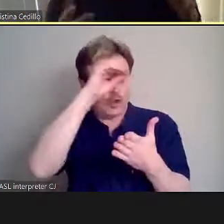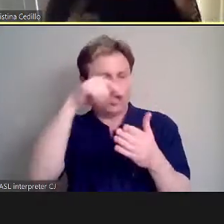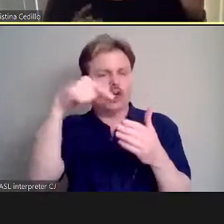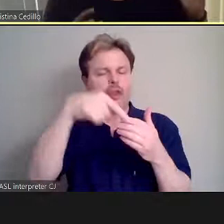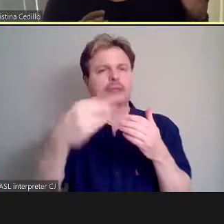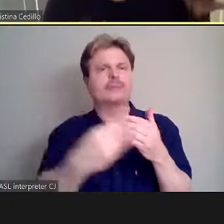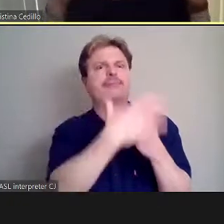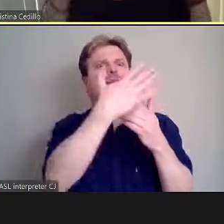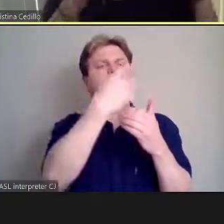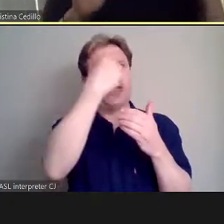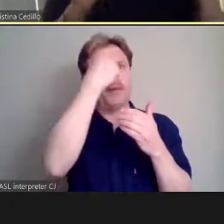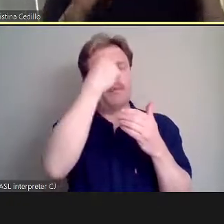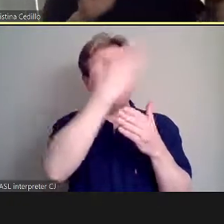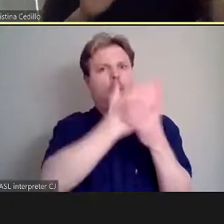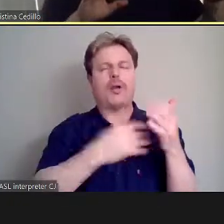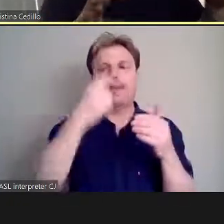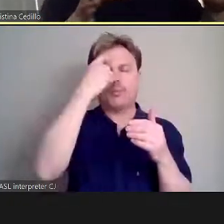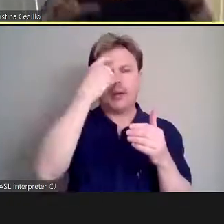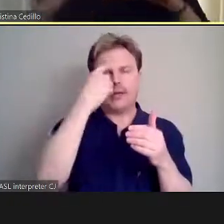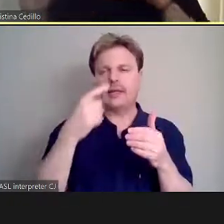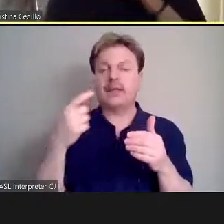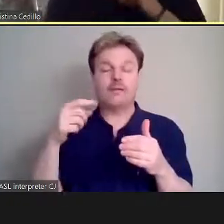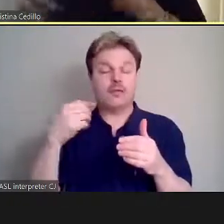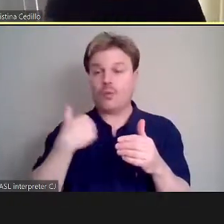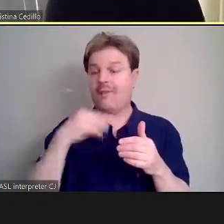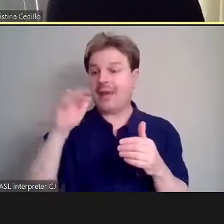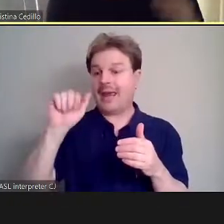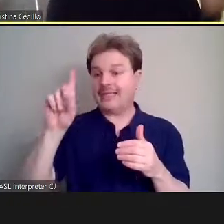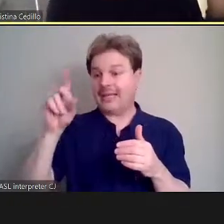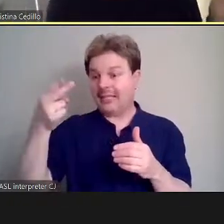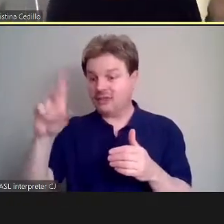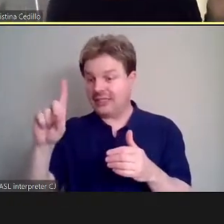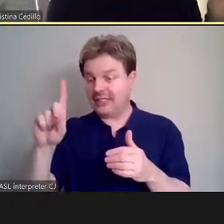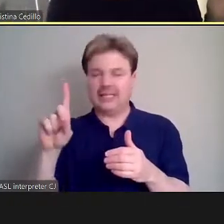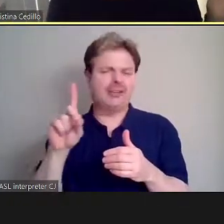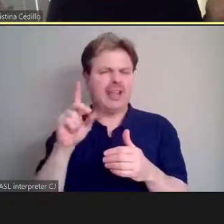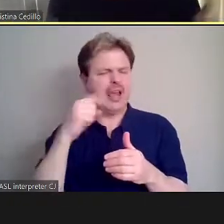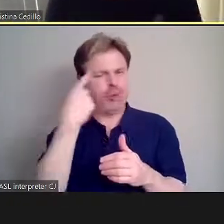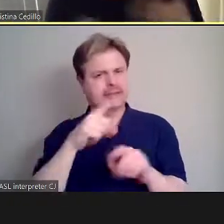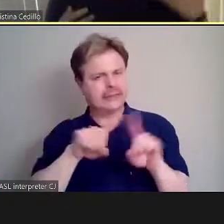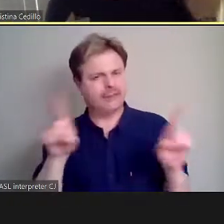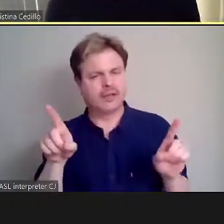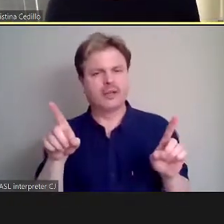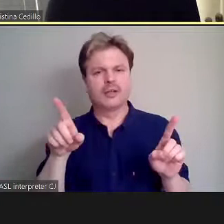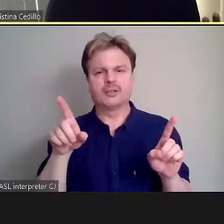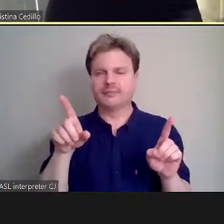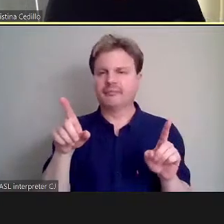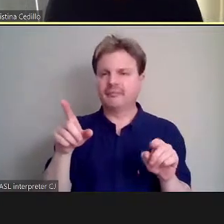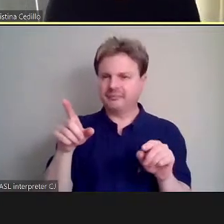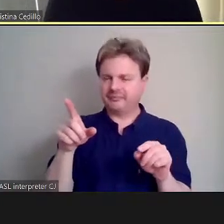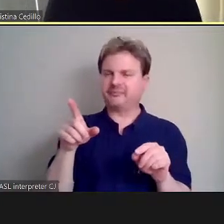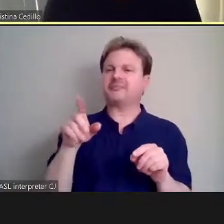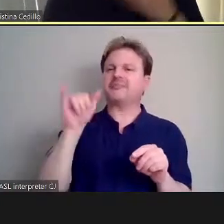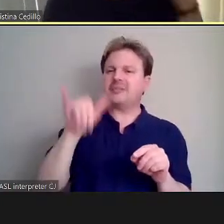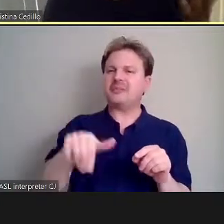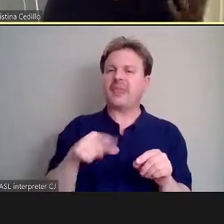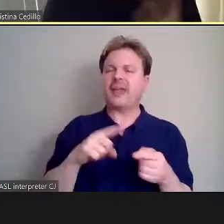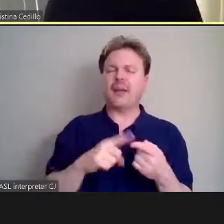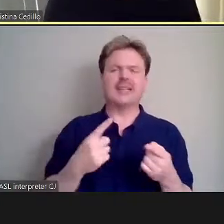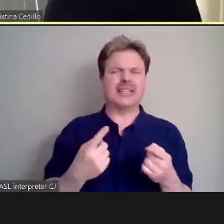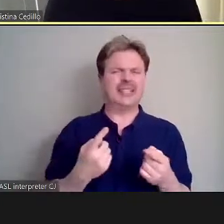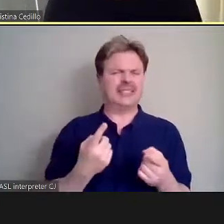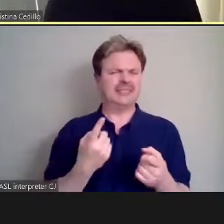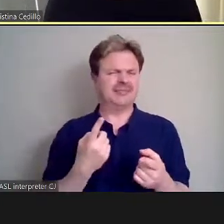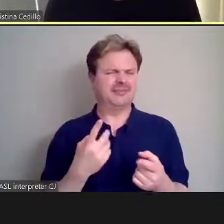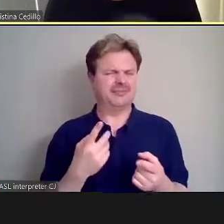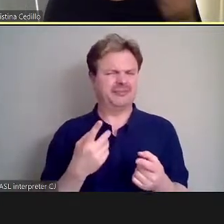have ADHD, it doesn't look that way and this and that. And I'm taking umbrage, right, as someone with ADHD and